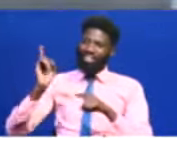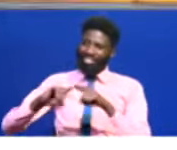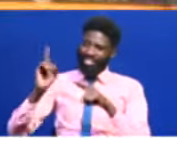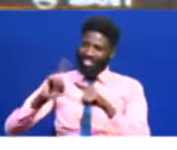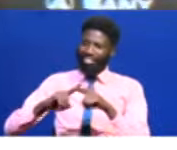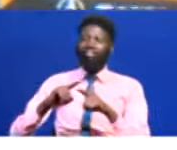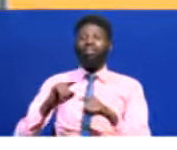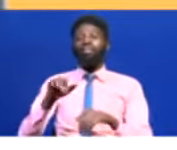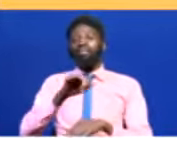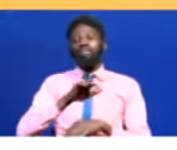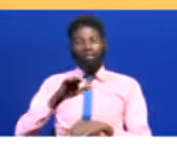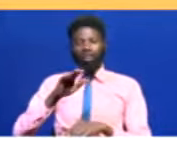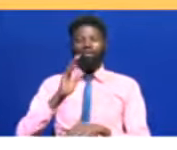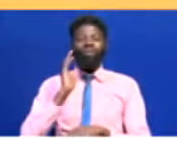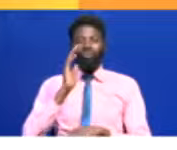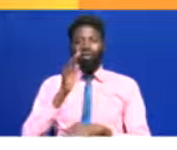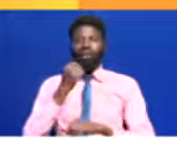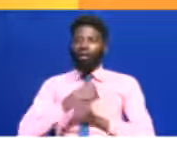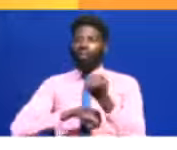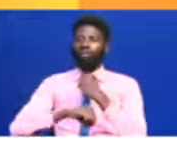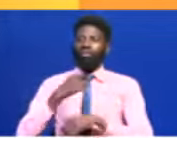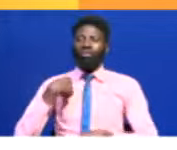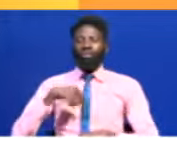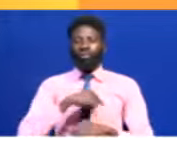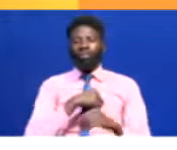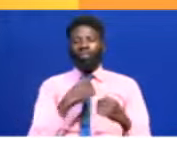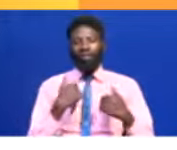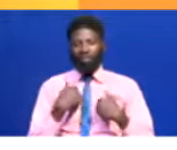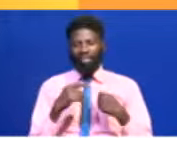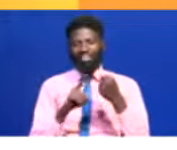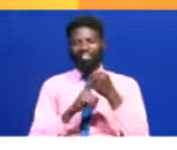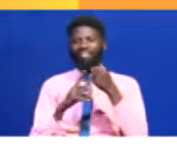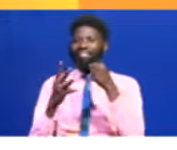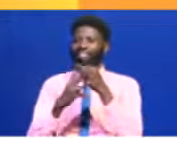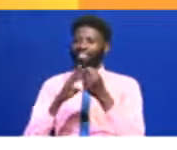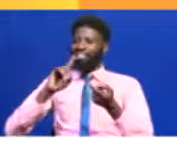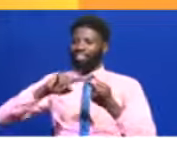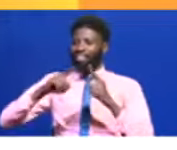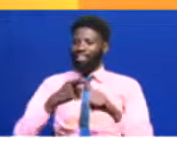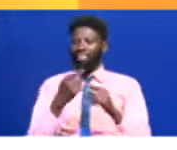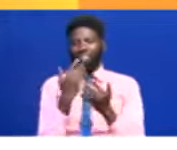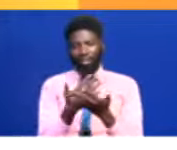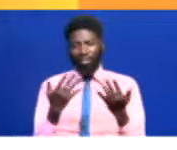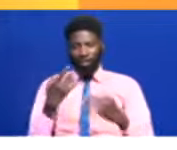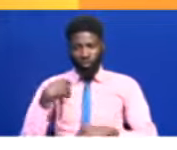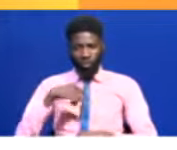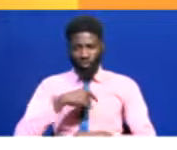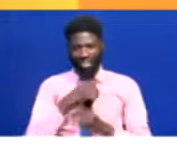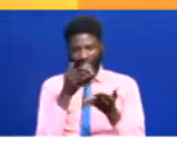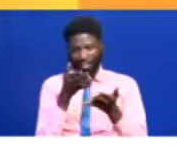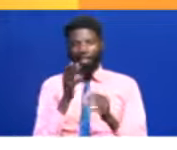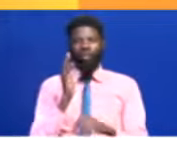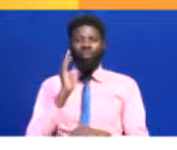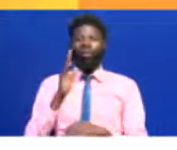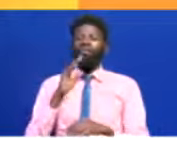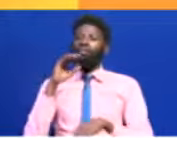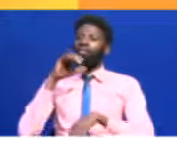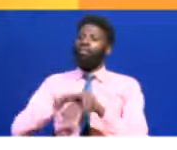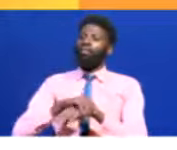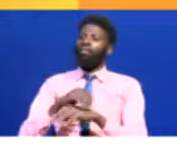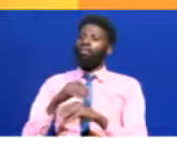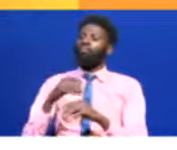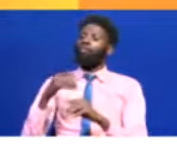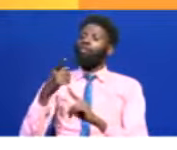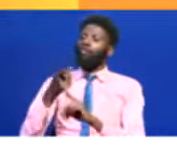69 standardized components that we have ring-fenced that that are going to be produced and